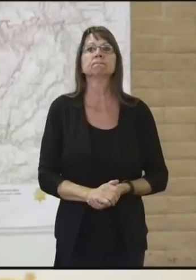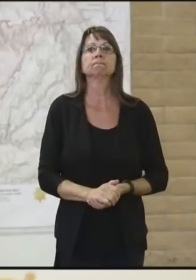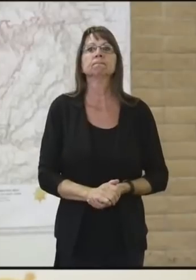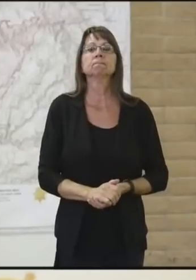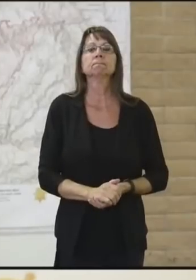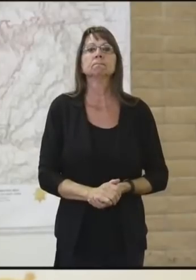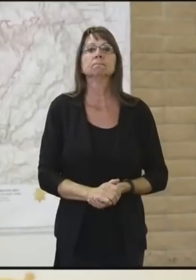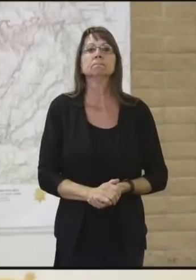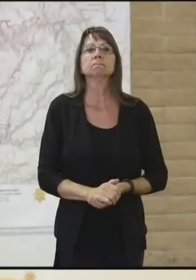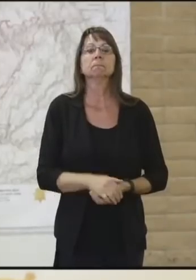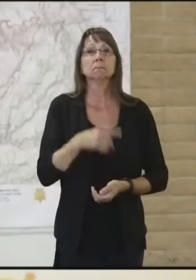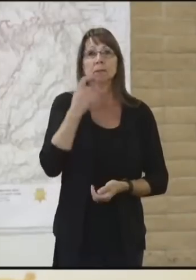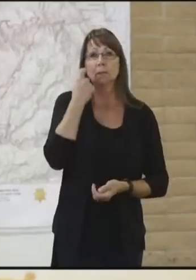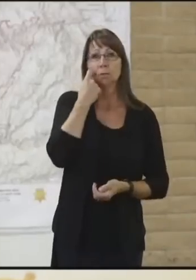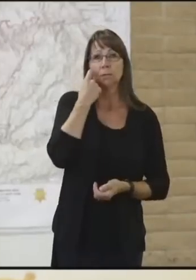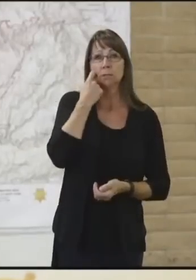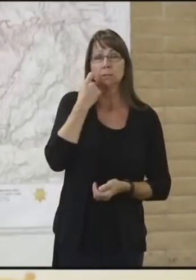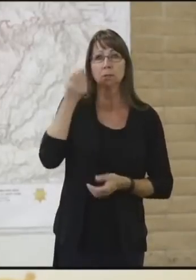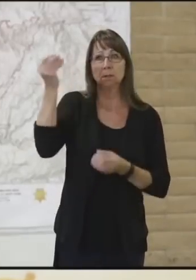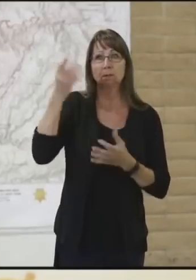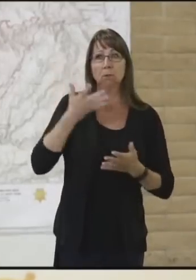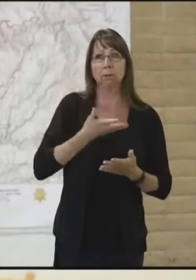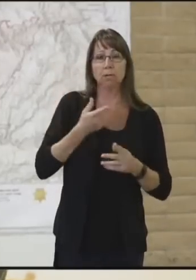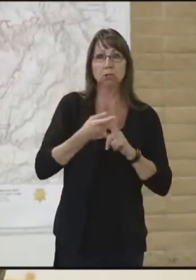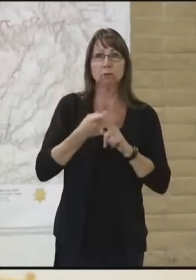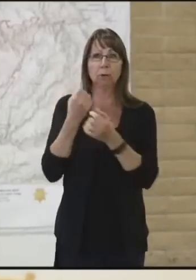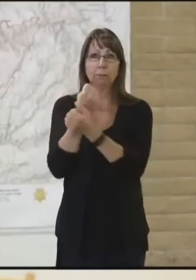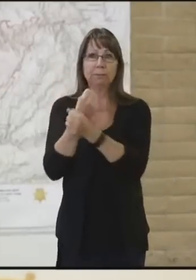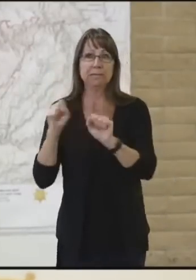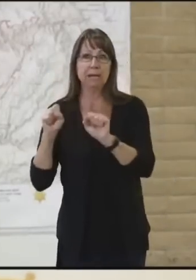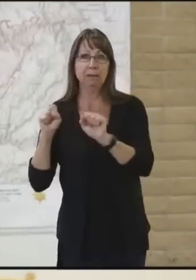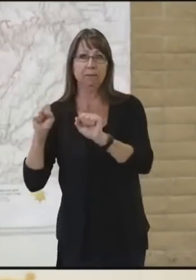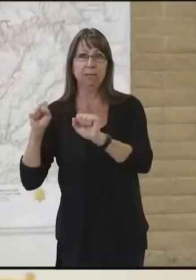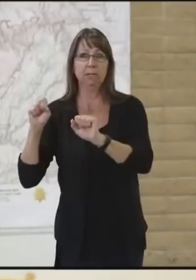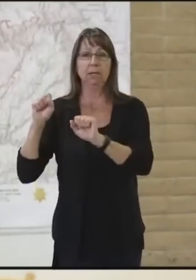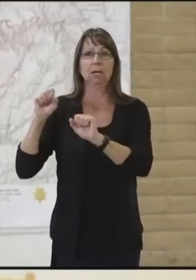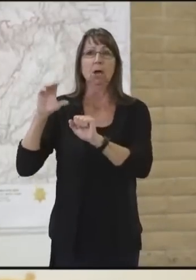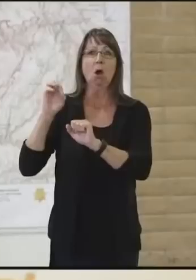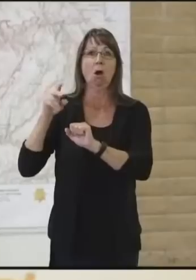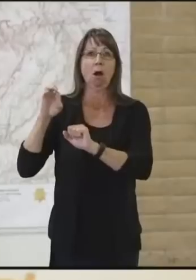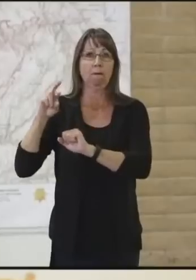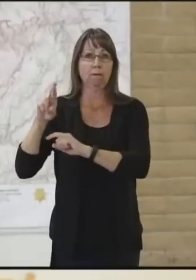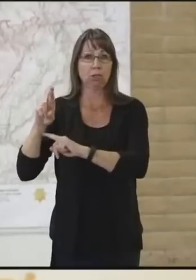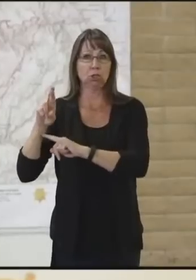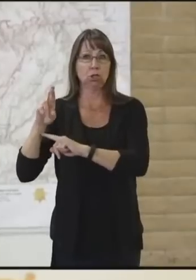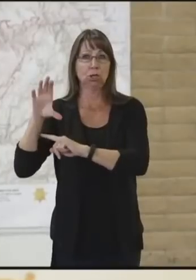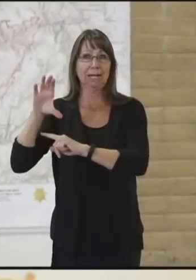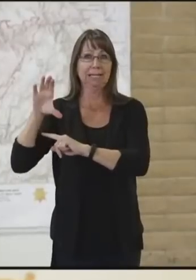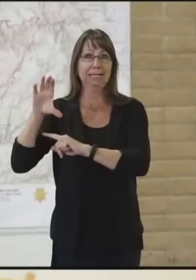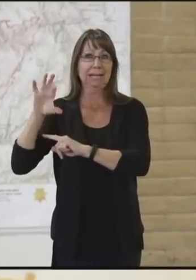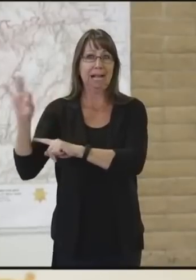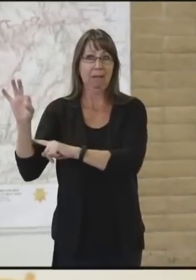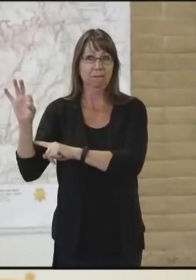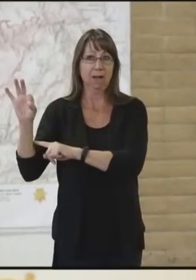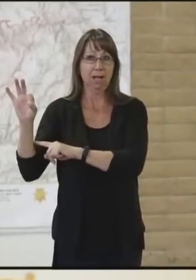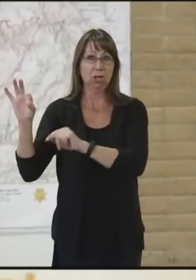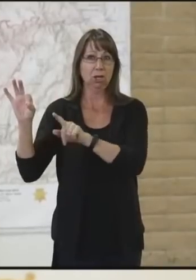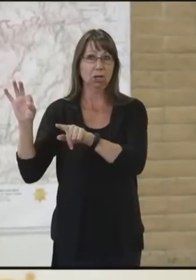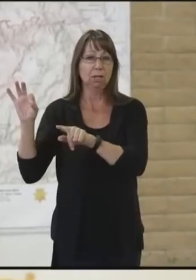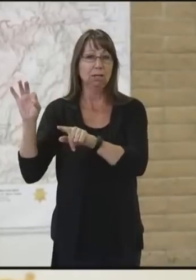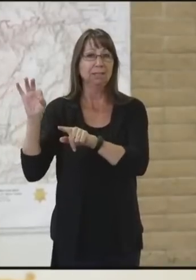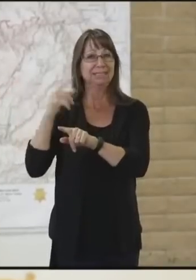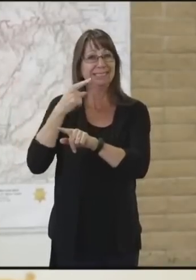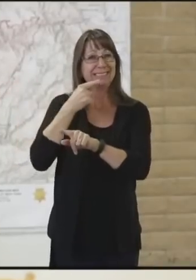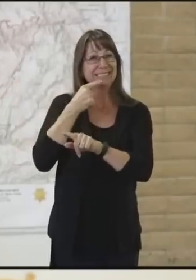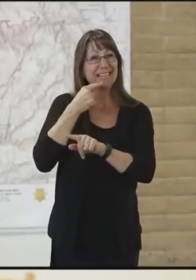We've received reports from incident safety officers of CAL FIRE who said that members of the media may be entering private properties and walking